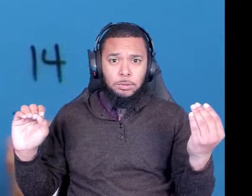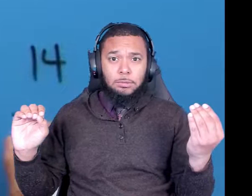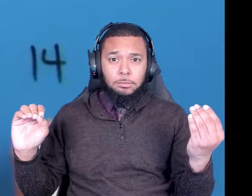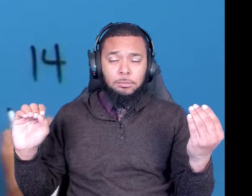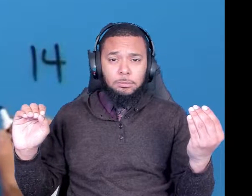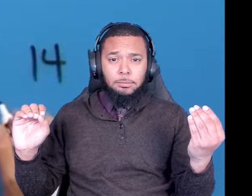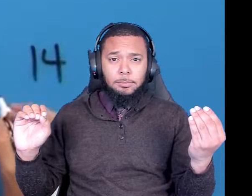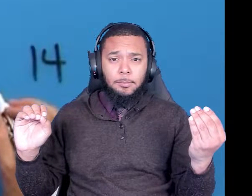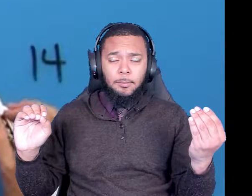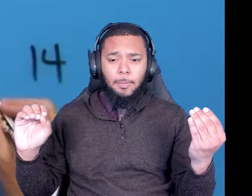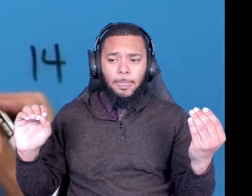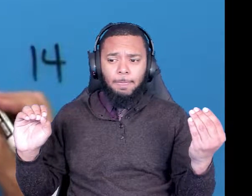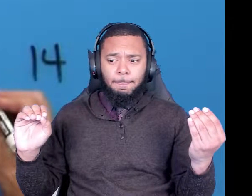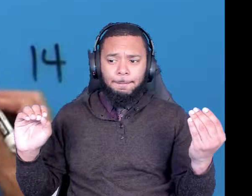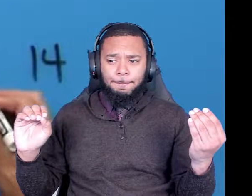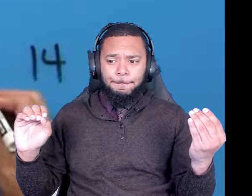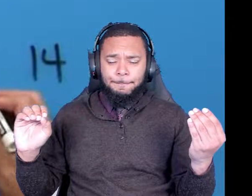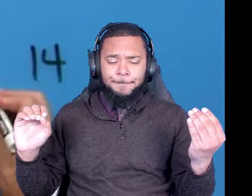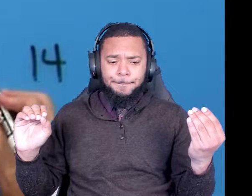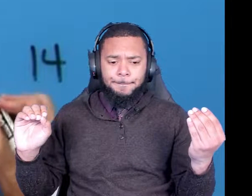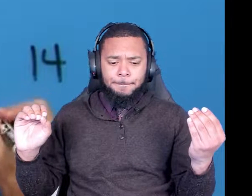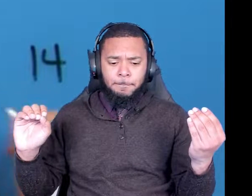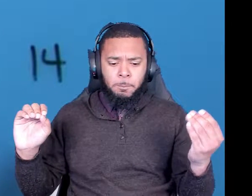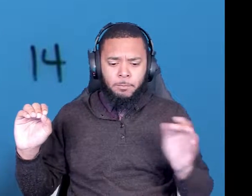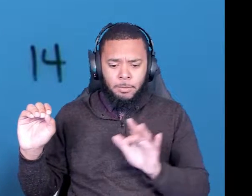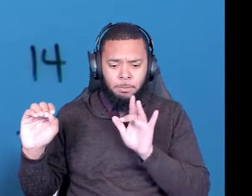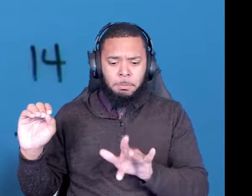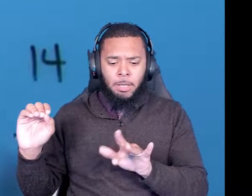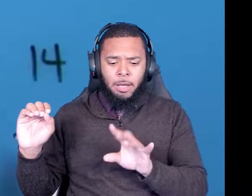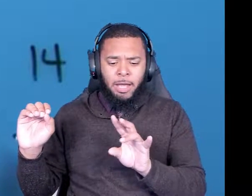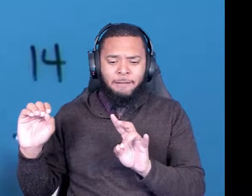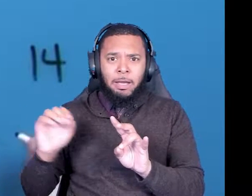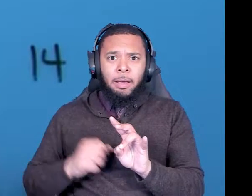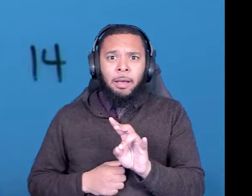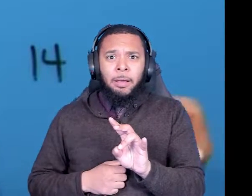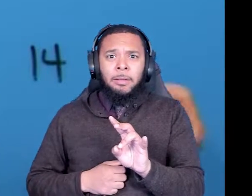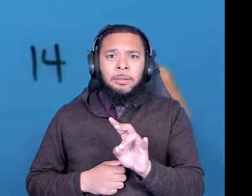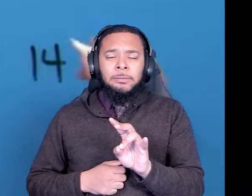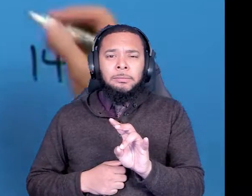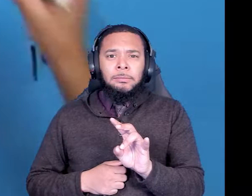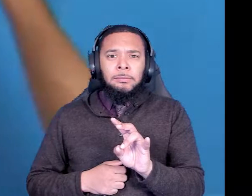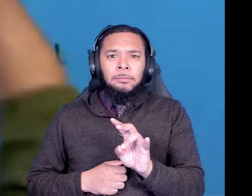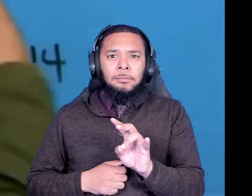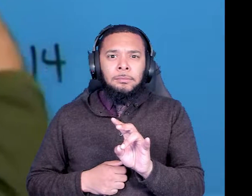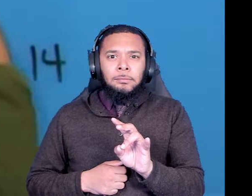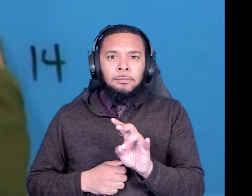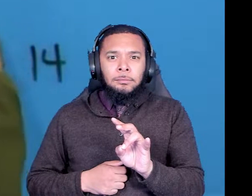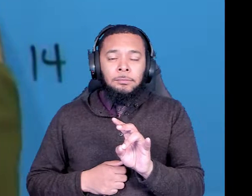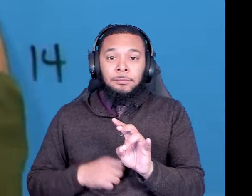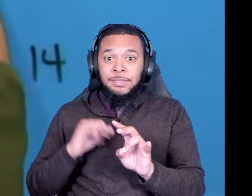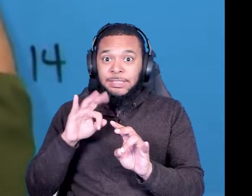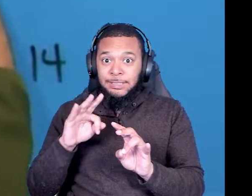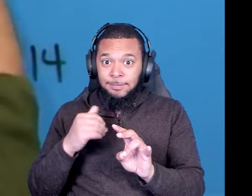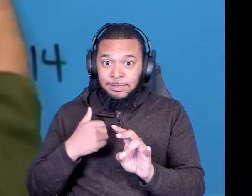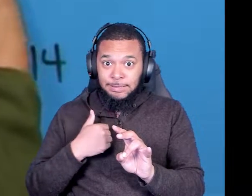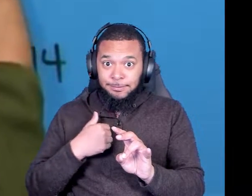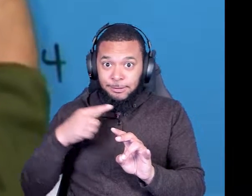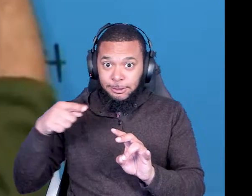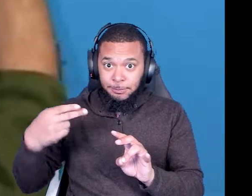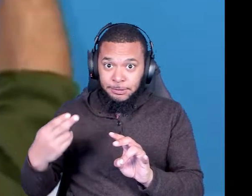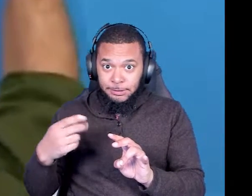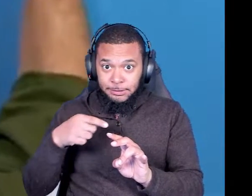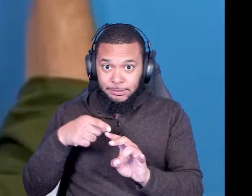okay? And so right there in the middle is 7. Anything that has a pH